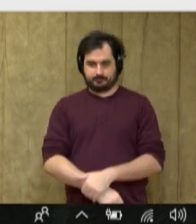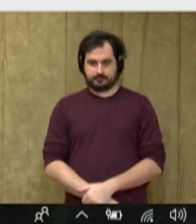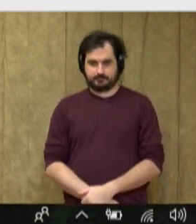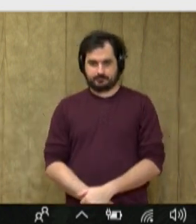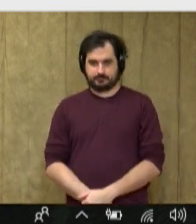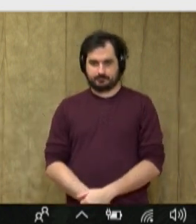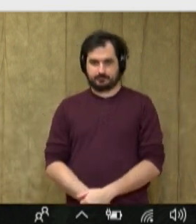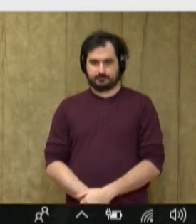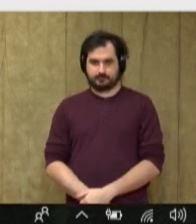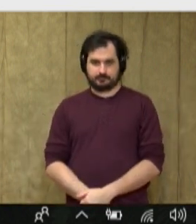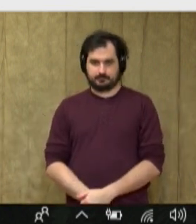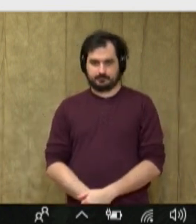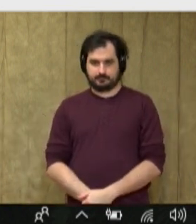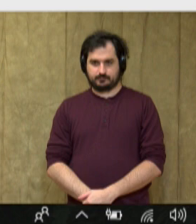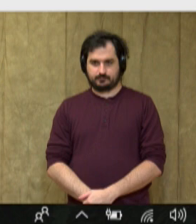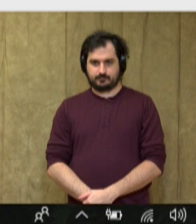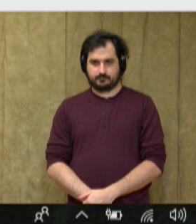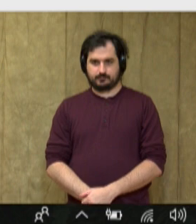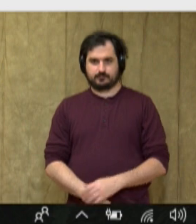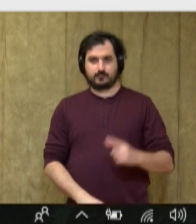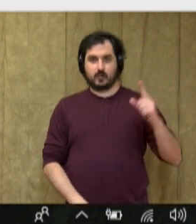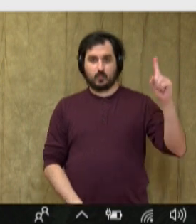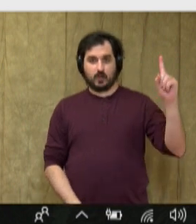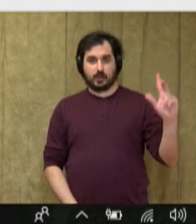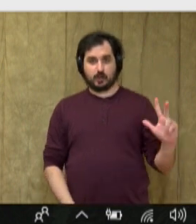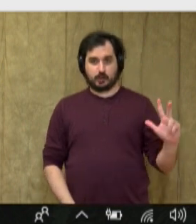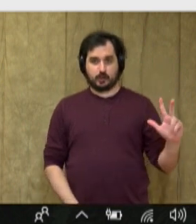And I have 1/3,